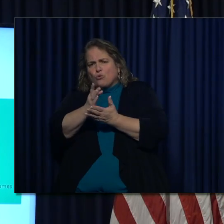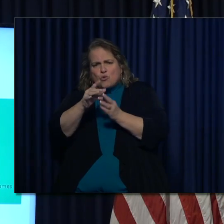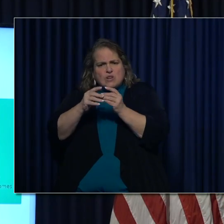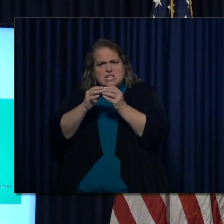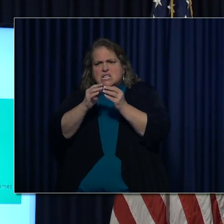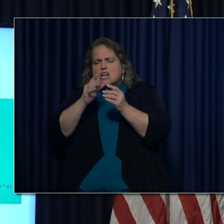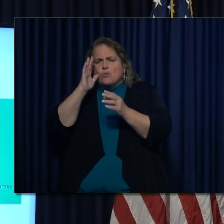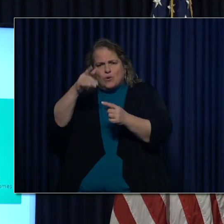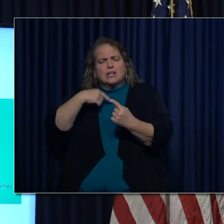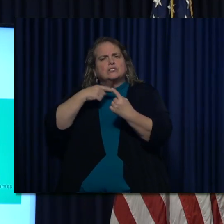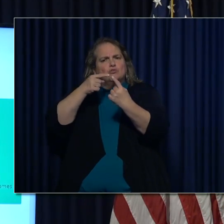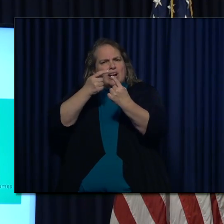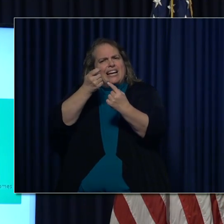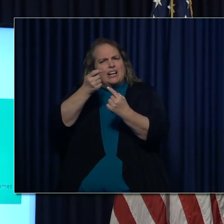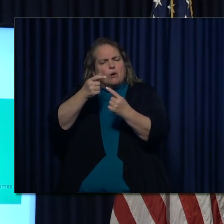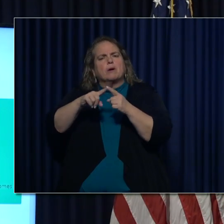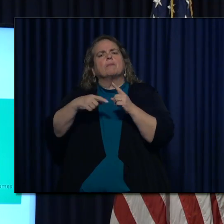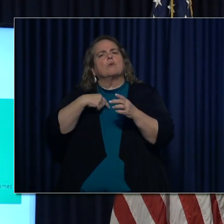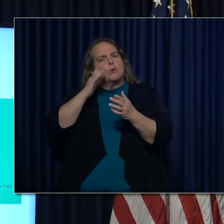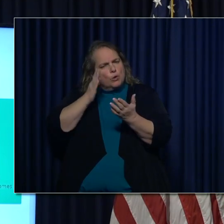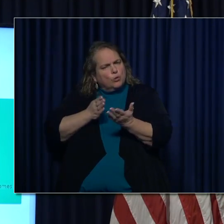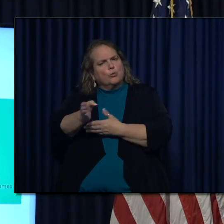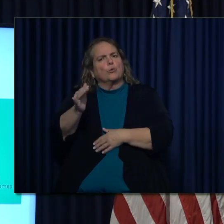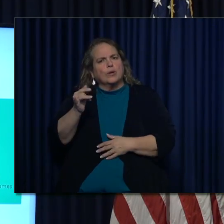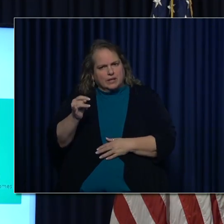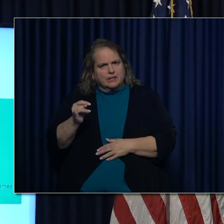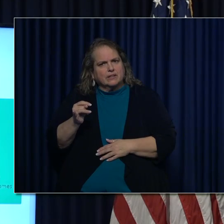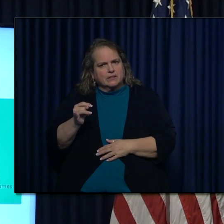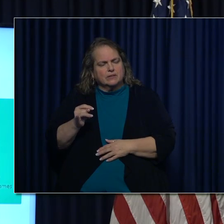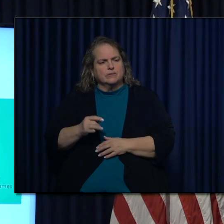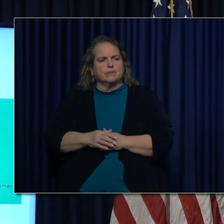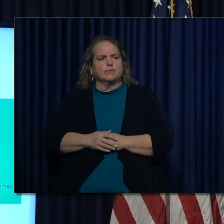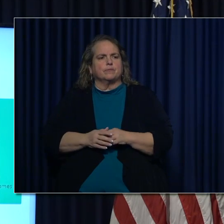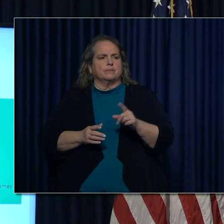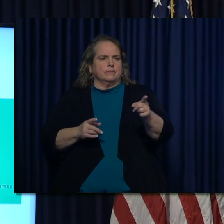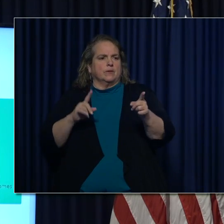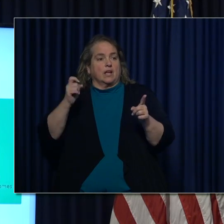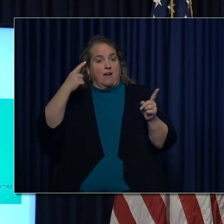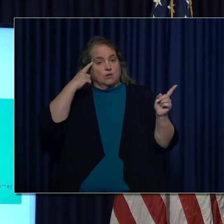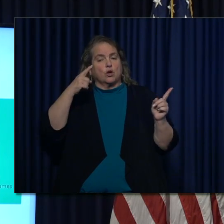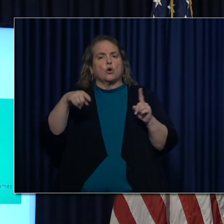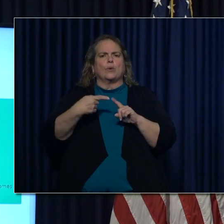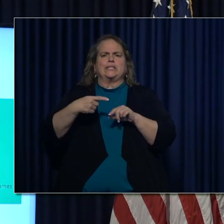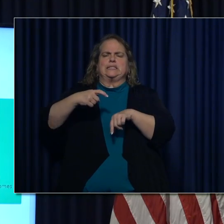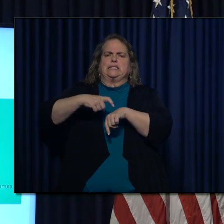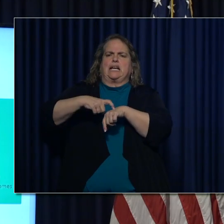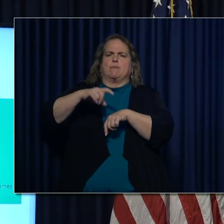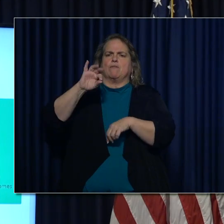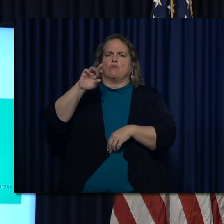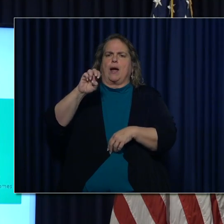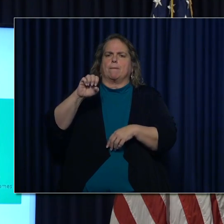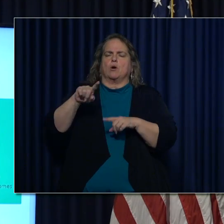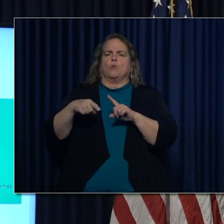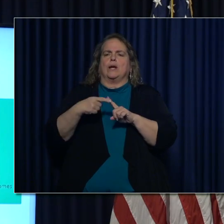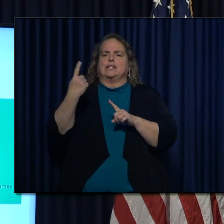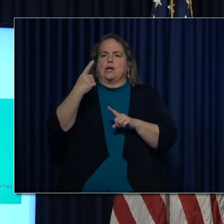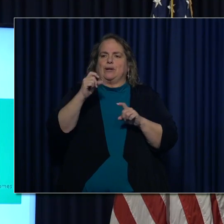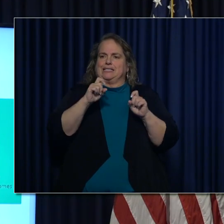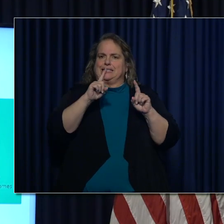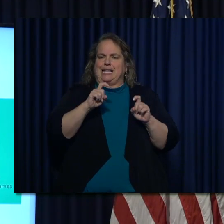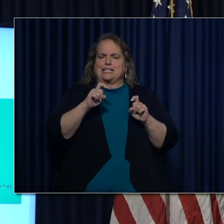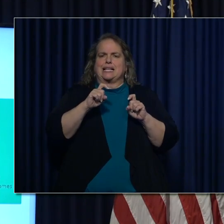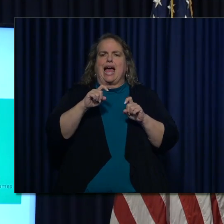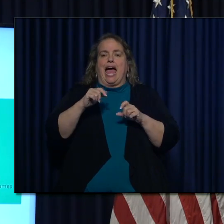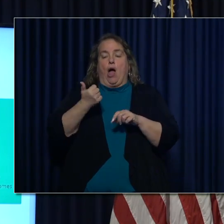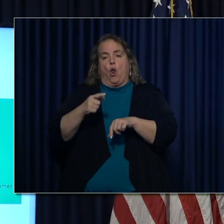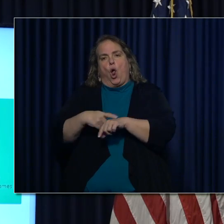anticipate that we'll have those cases. Governor, what is the time frame for when someone has been tested? How long does it take to get